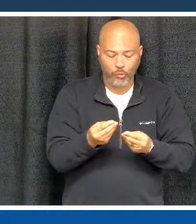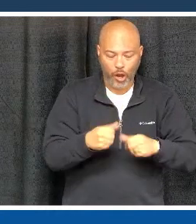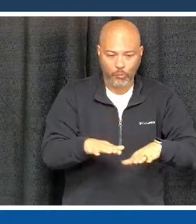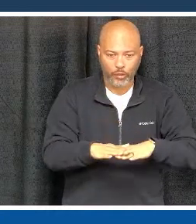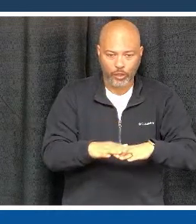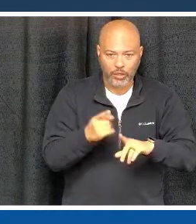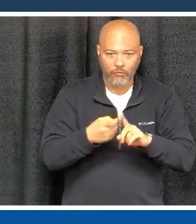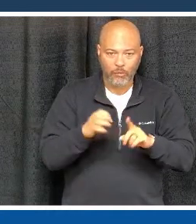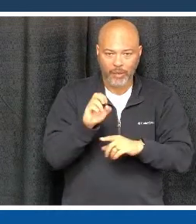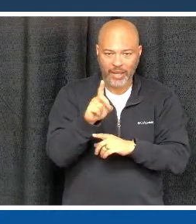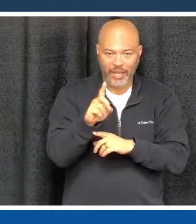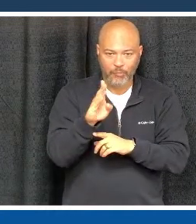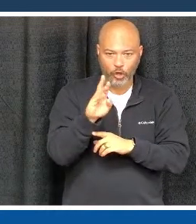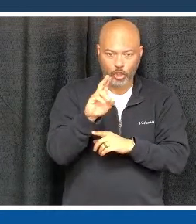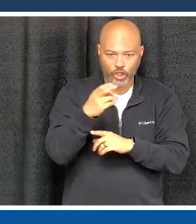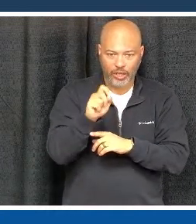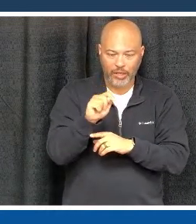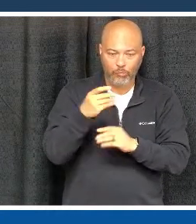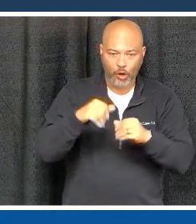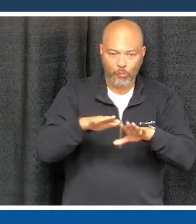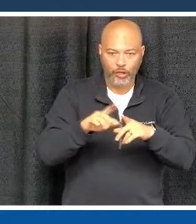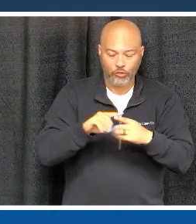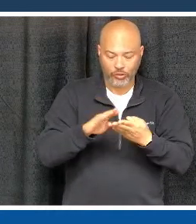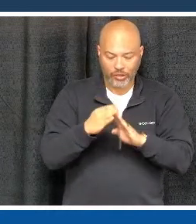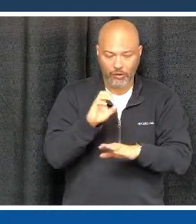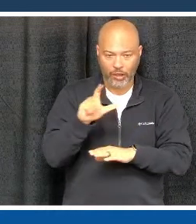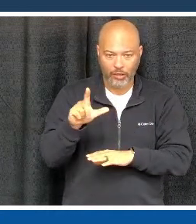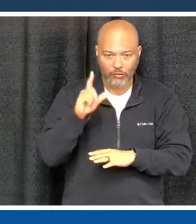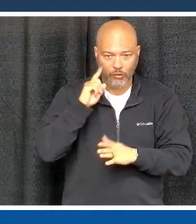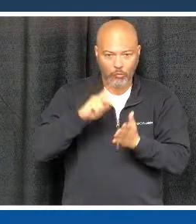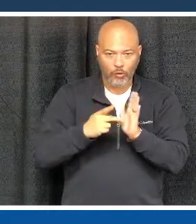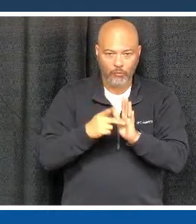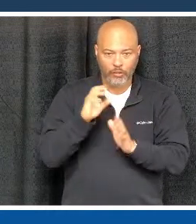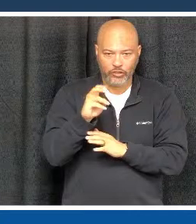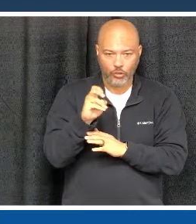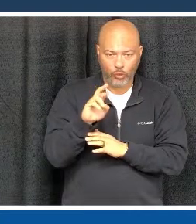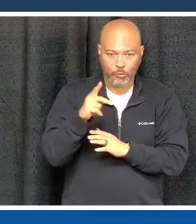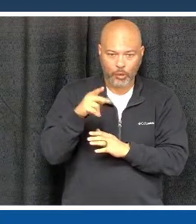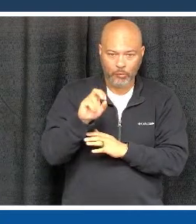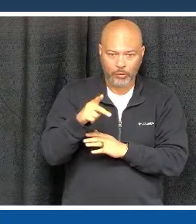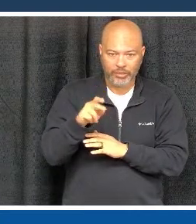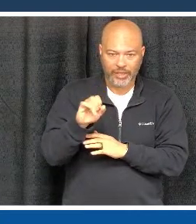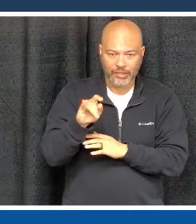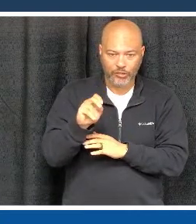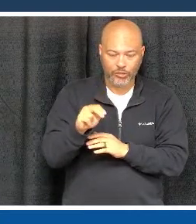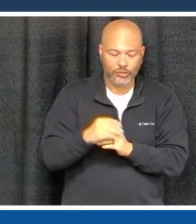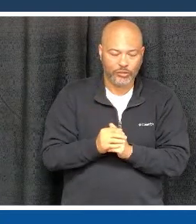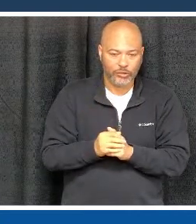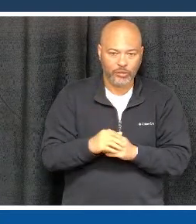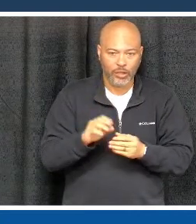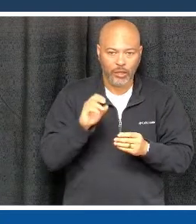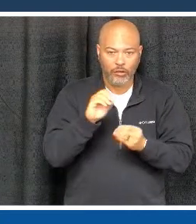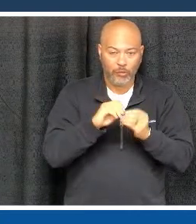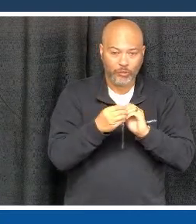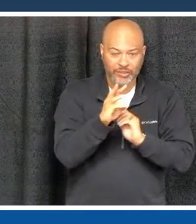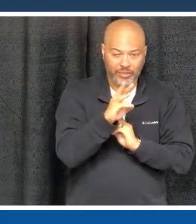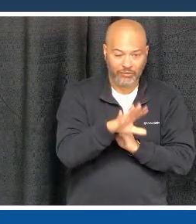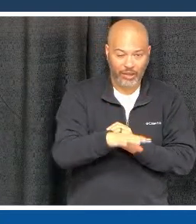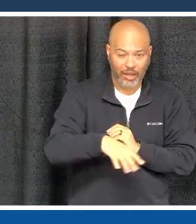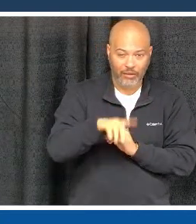property from Edward Burchett Property to the city of Clarksville for the purpose of a sewer pump station. Ordinance